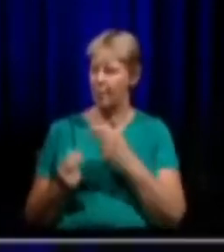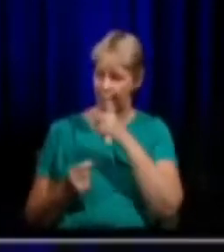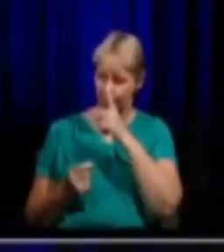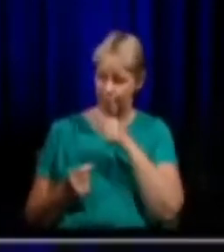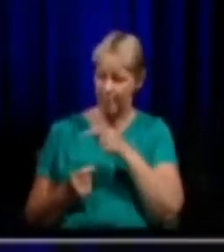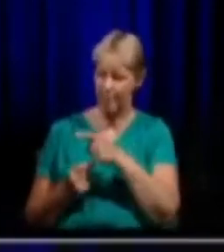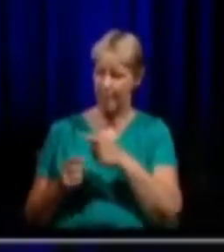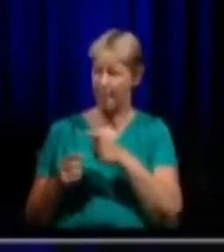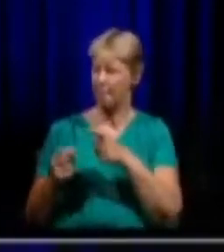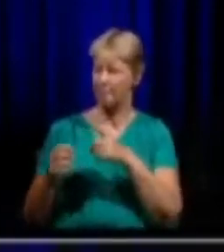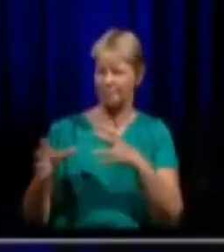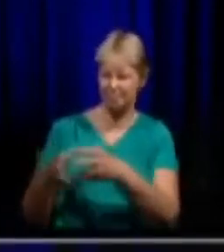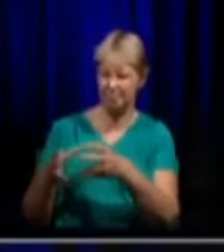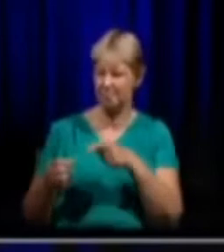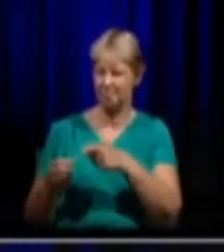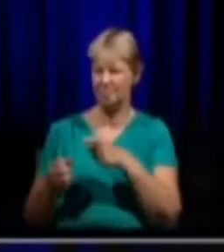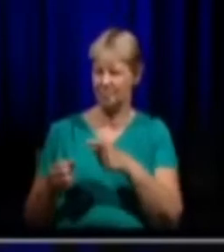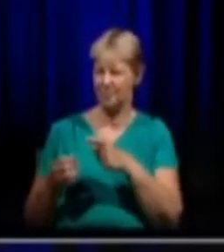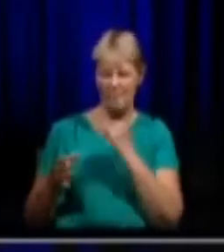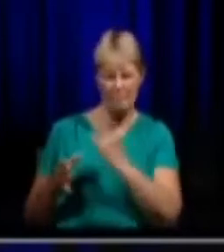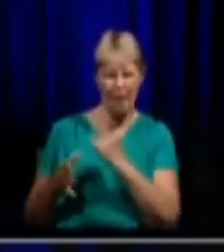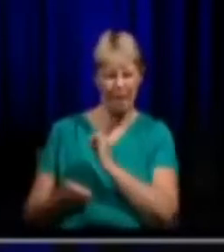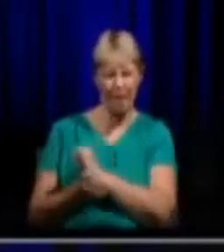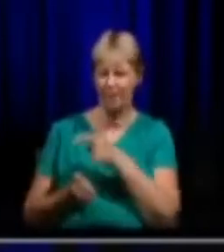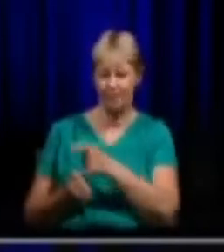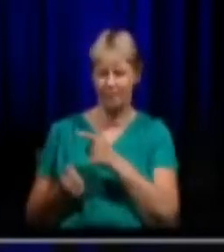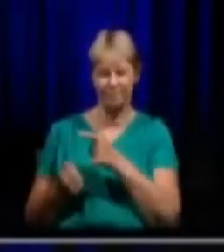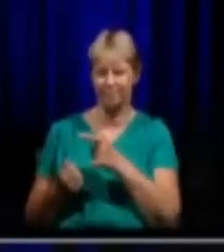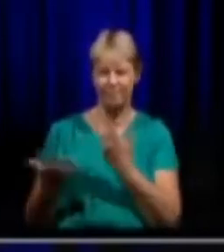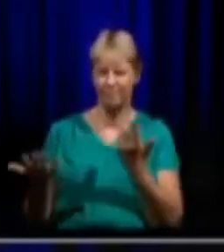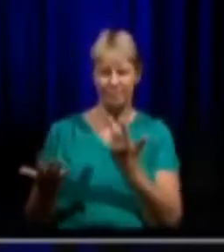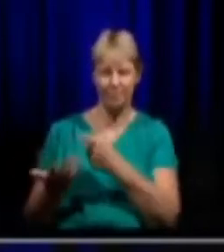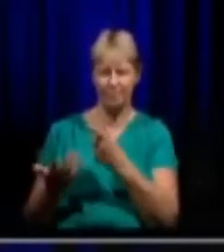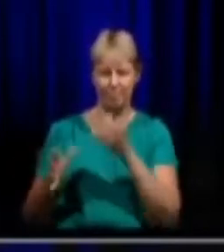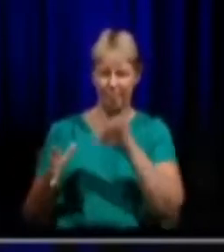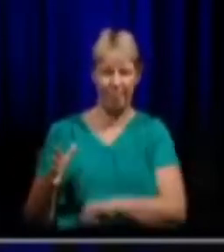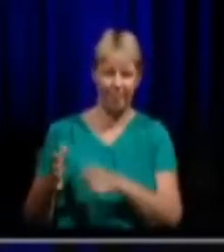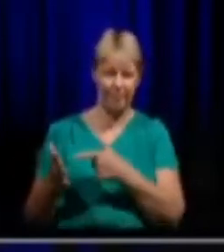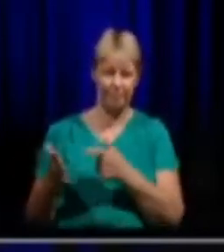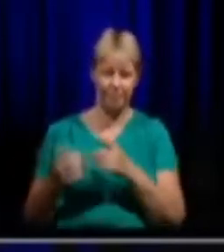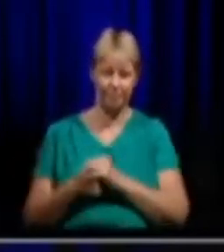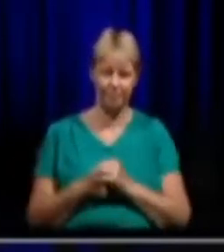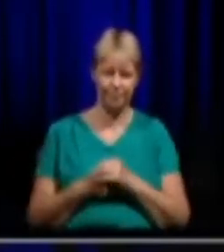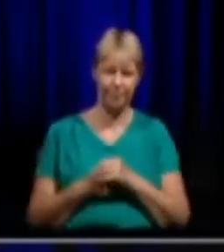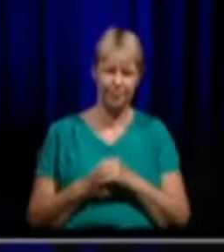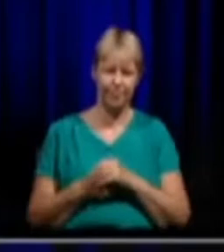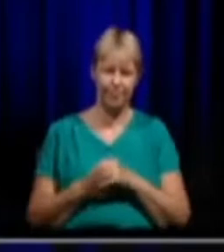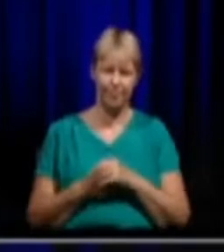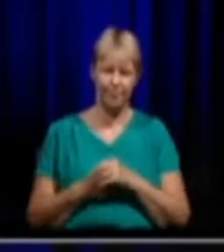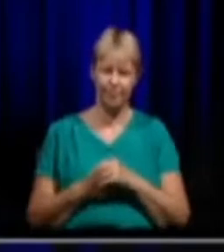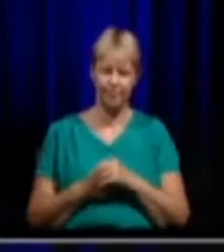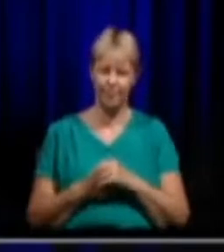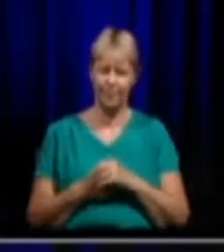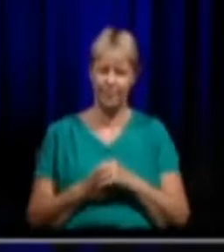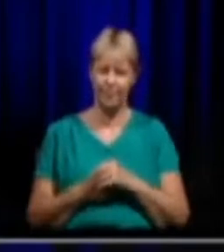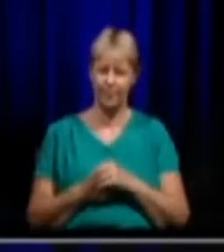no more important predictor of future you than the community of current you. I'm going to say that again,